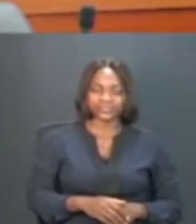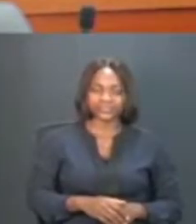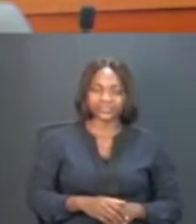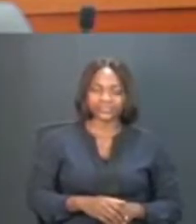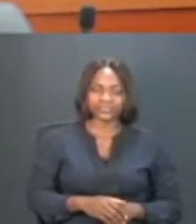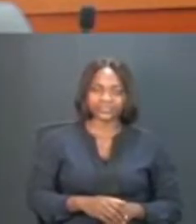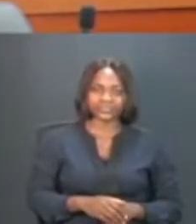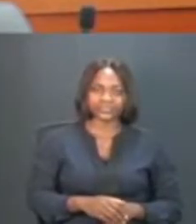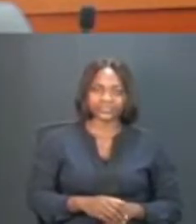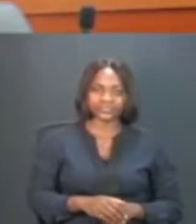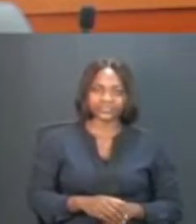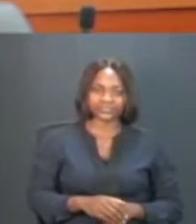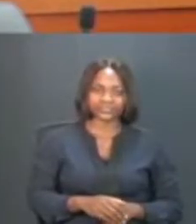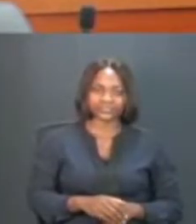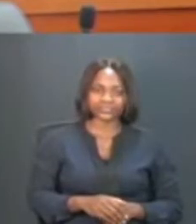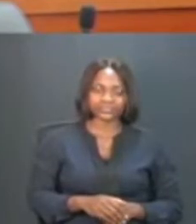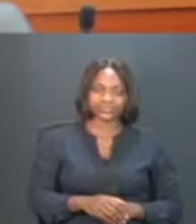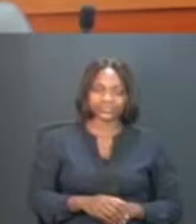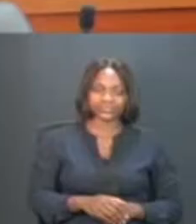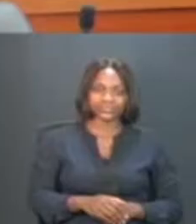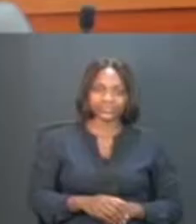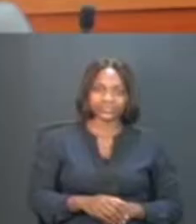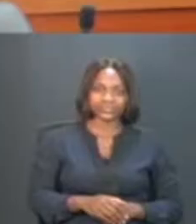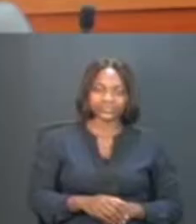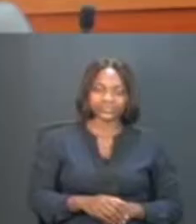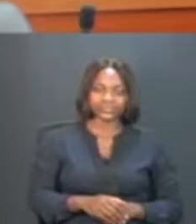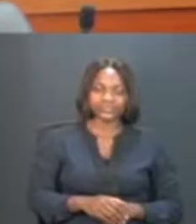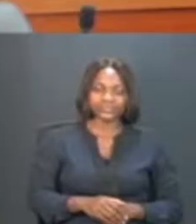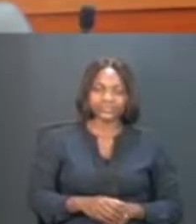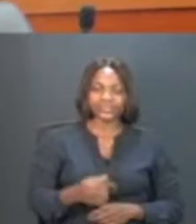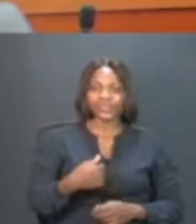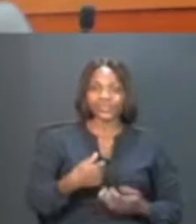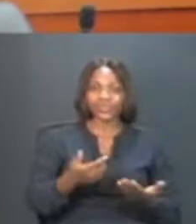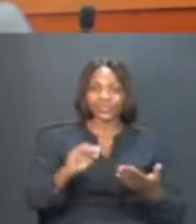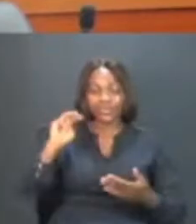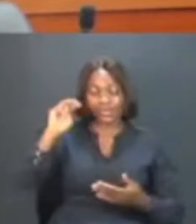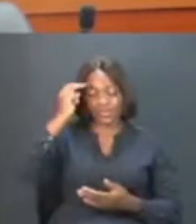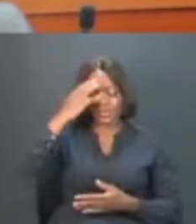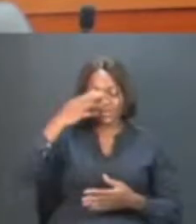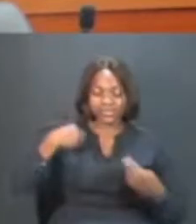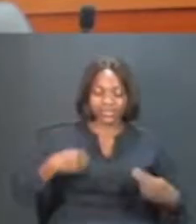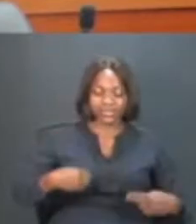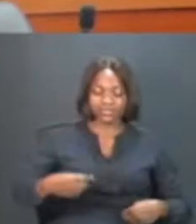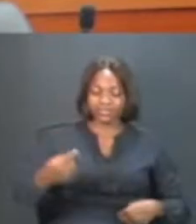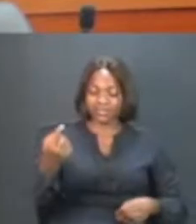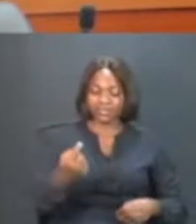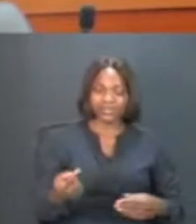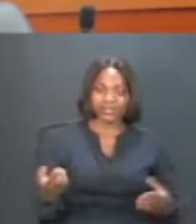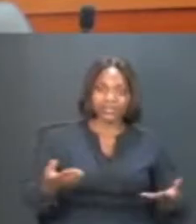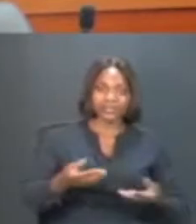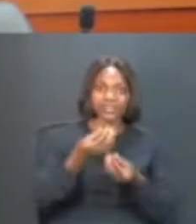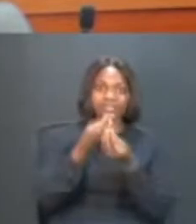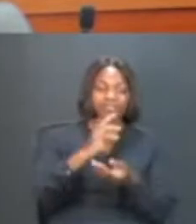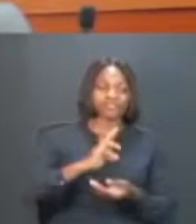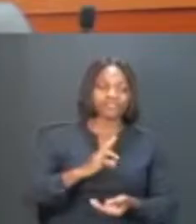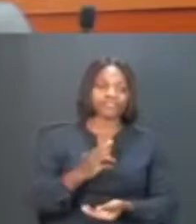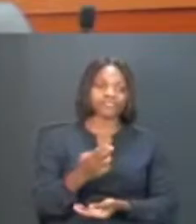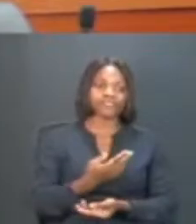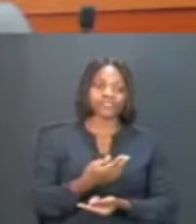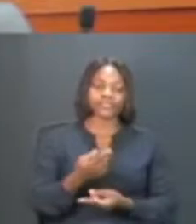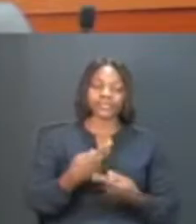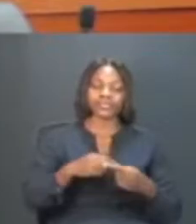treatment of cancer. And so, Mr. Speaker, this is my call, that the Minister for Health comes to this House to brief us on